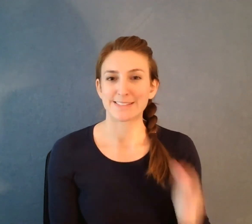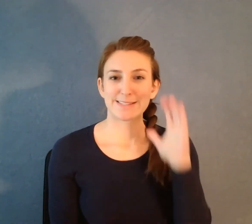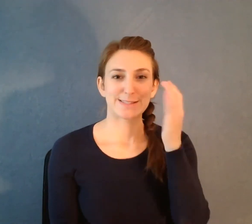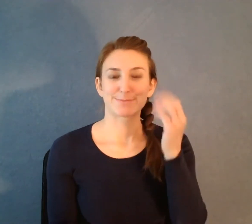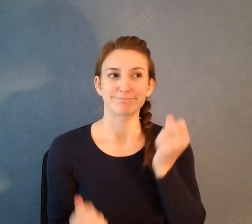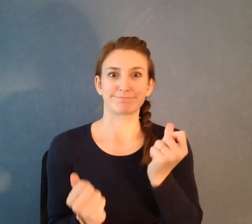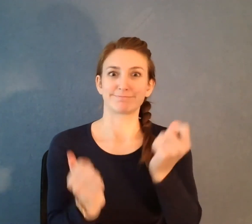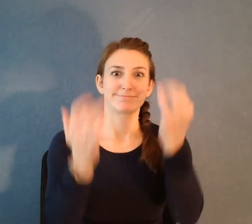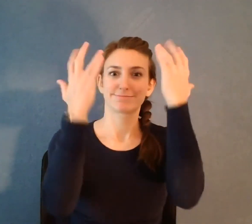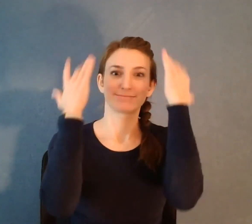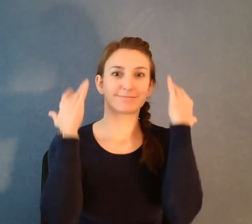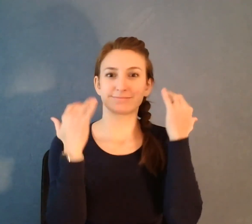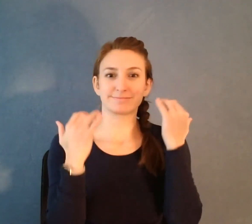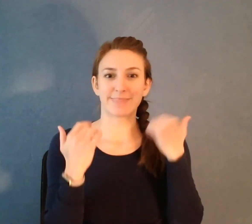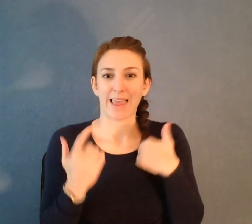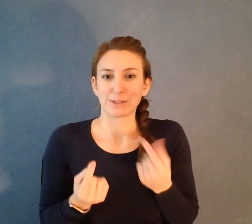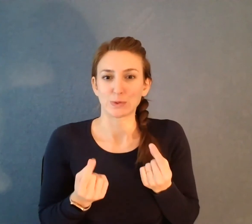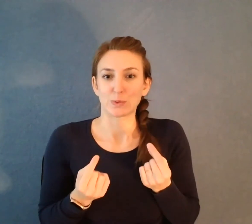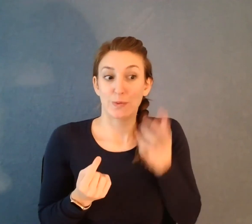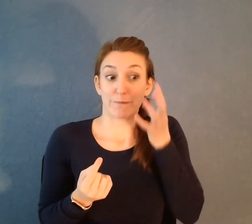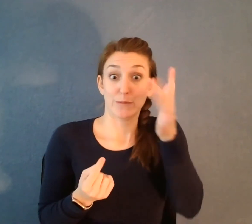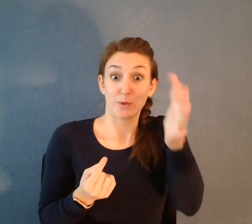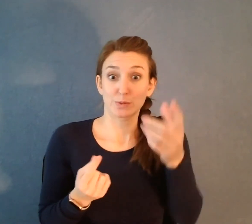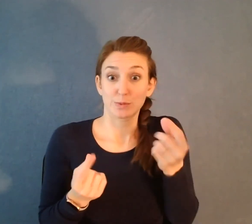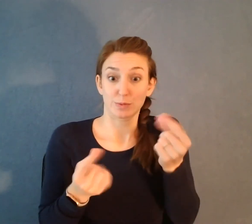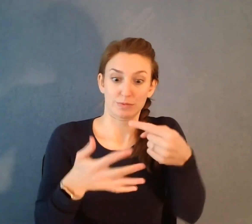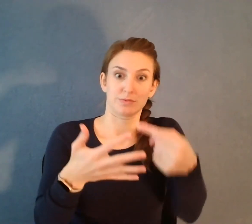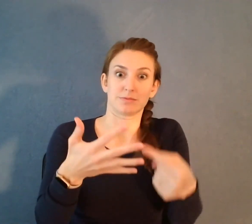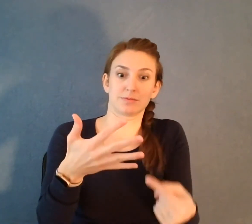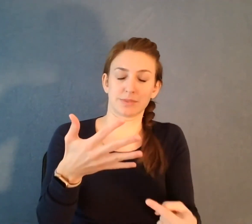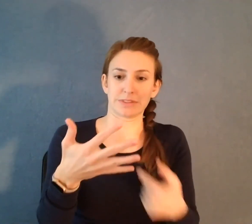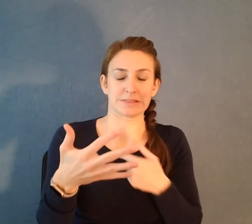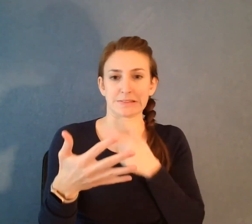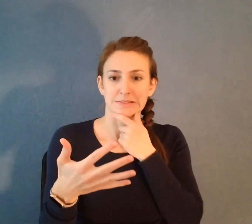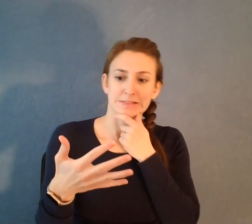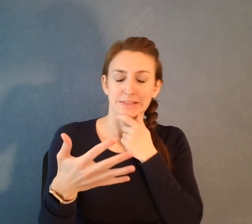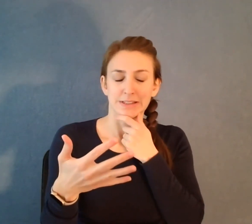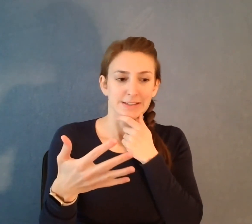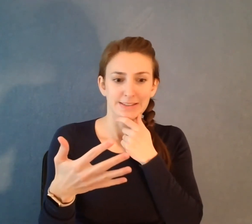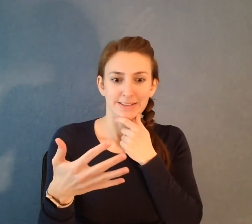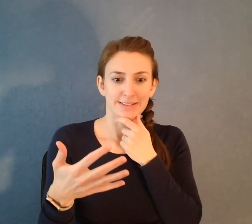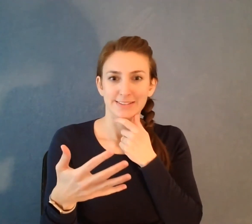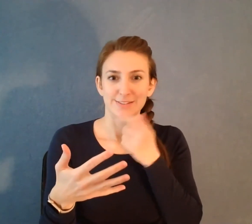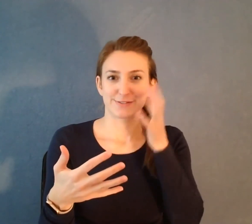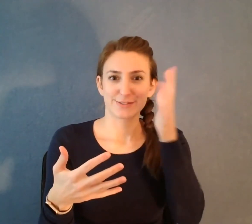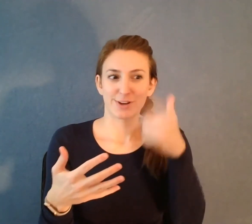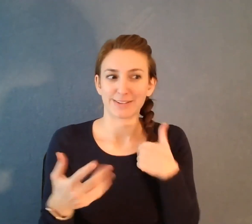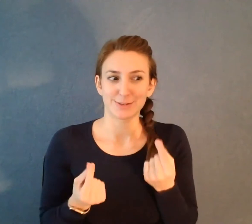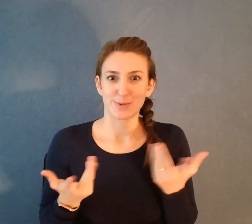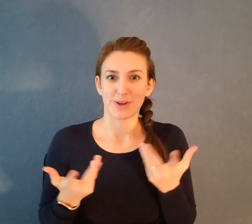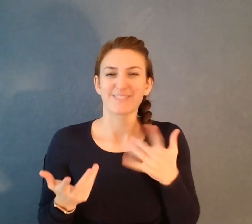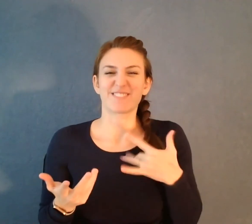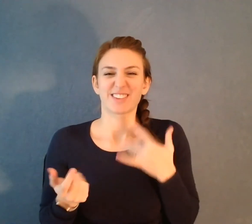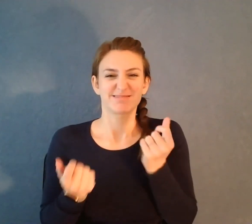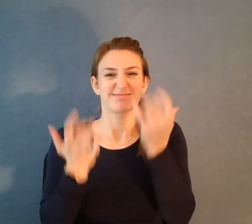want to do now. Not what I want to do, I know what I want to do, but what type of, where I can